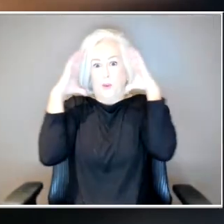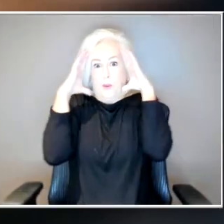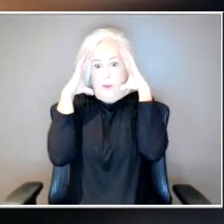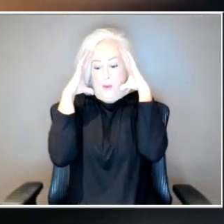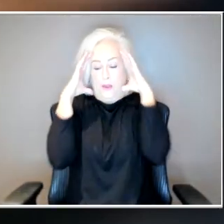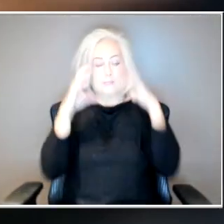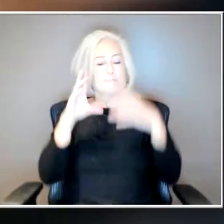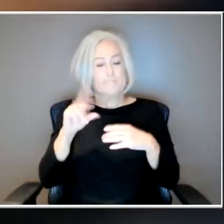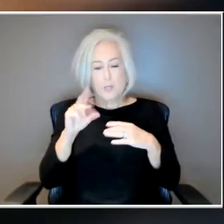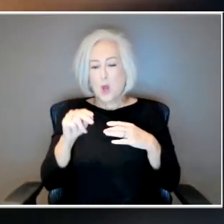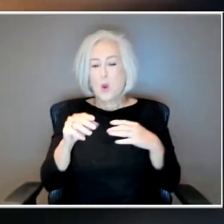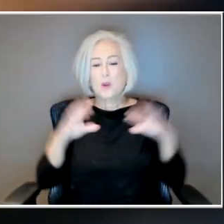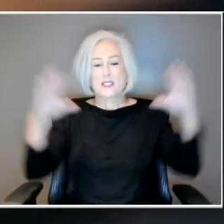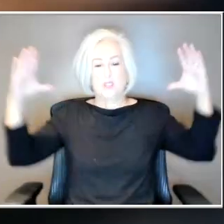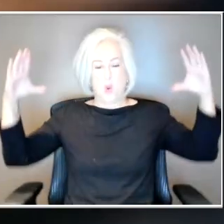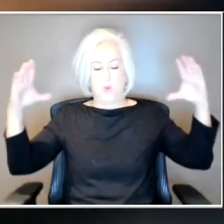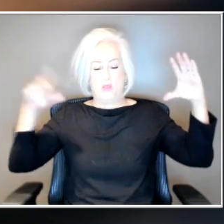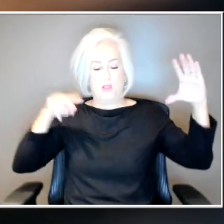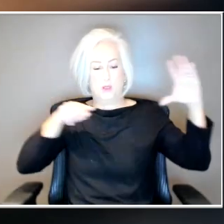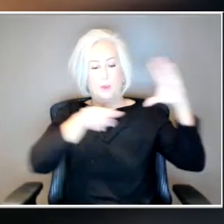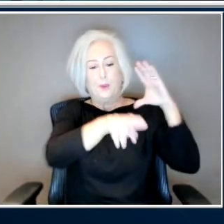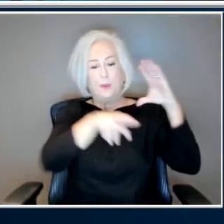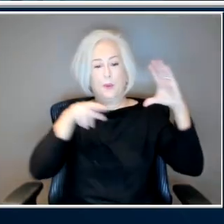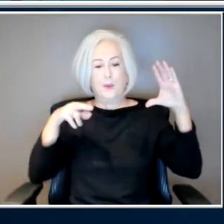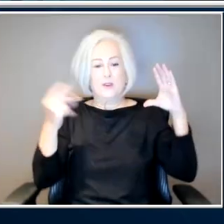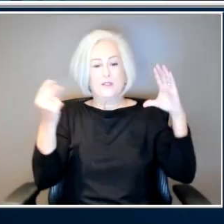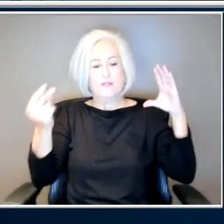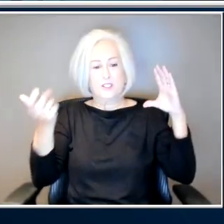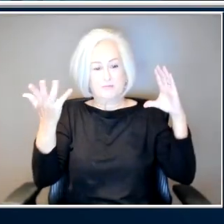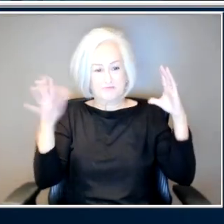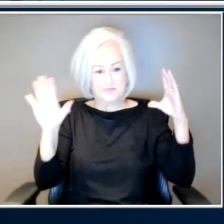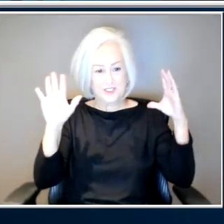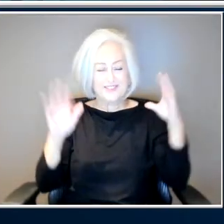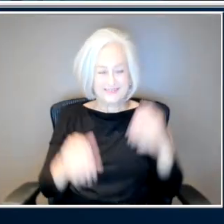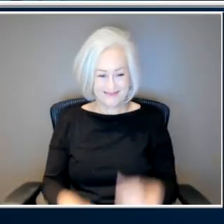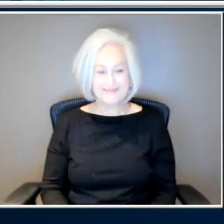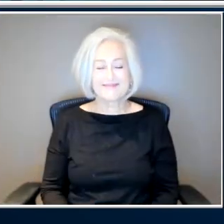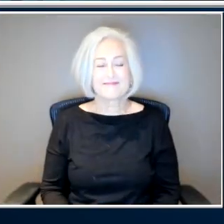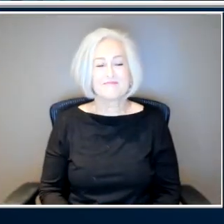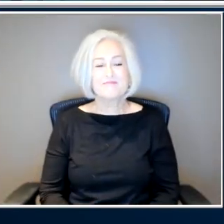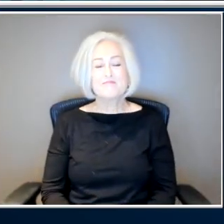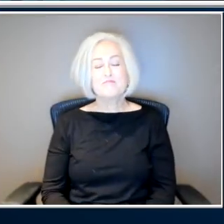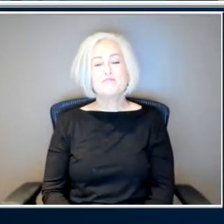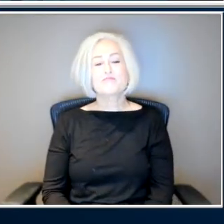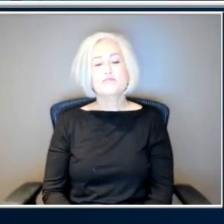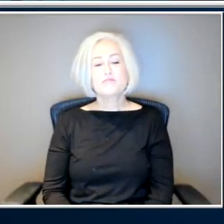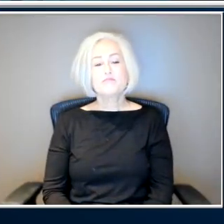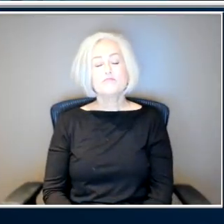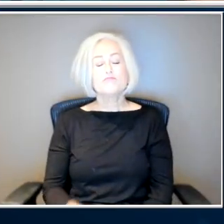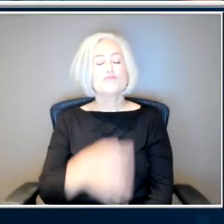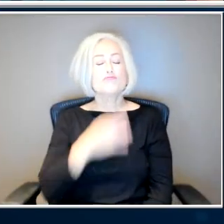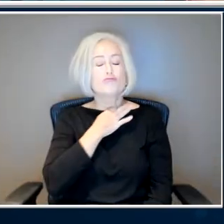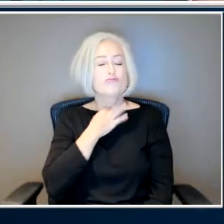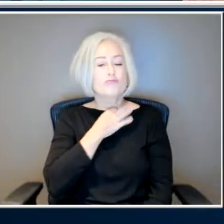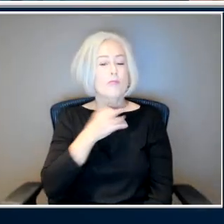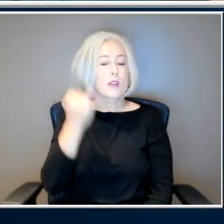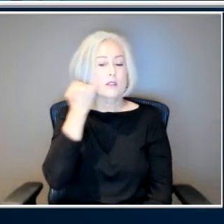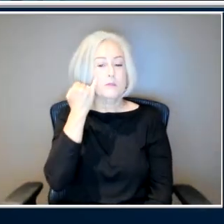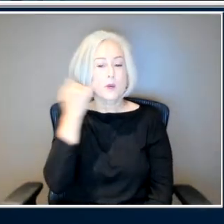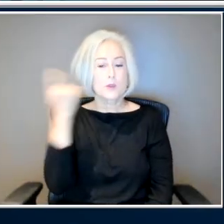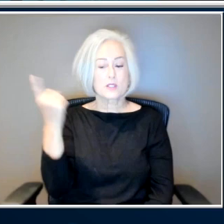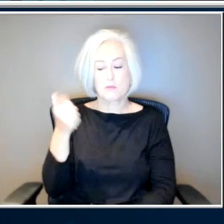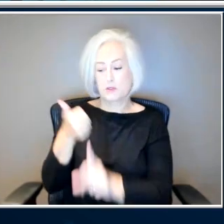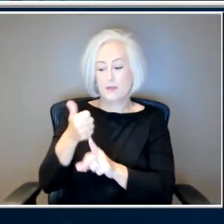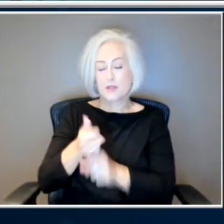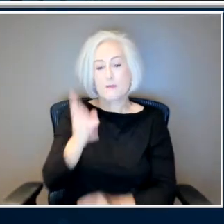just quickly pass through the donut in just a couple of minutes. Oh, that's a good point to make. So let me ask you, if someone has a history of smoking, but they're not